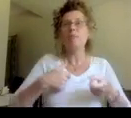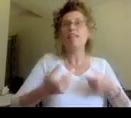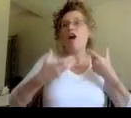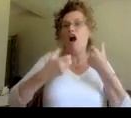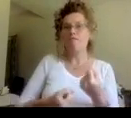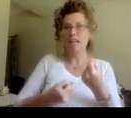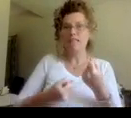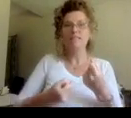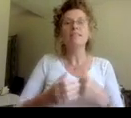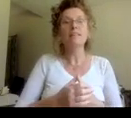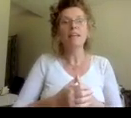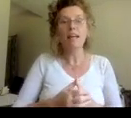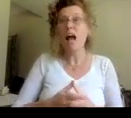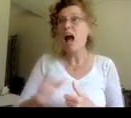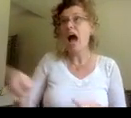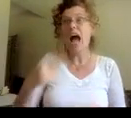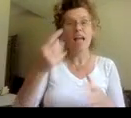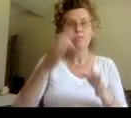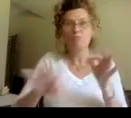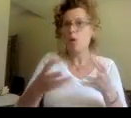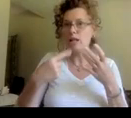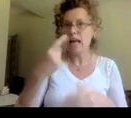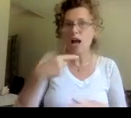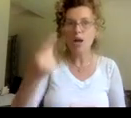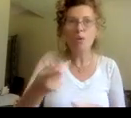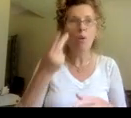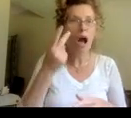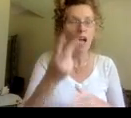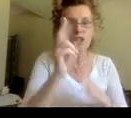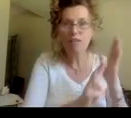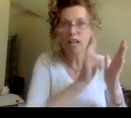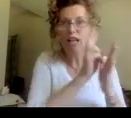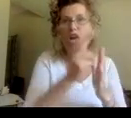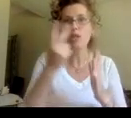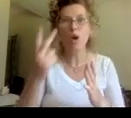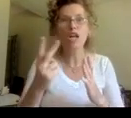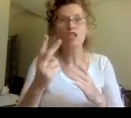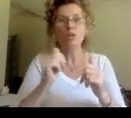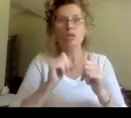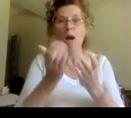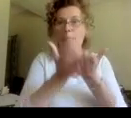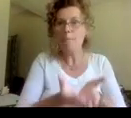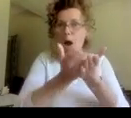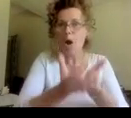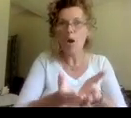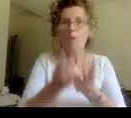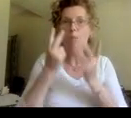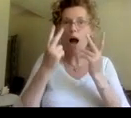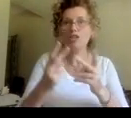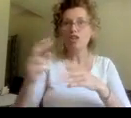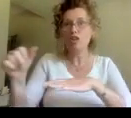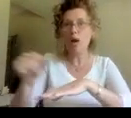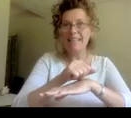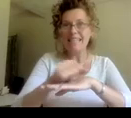begin. I just want to tell you, watching the videos and watching you on that boat and watching you on stage, I have goosebumps thinking